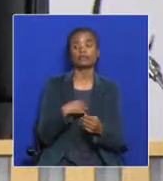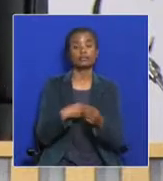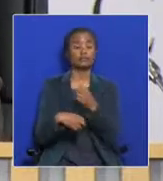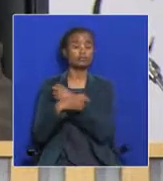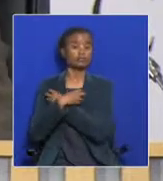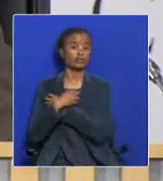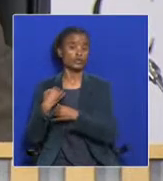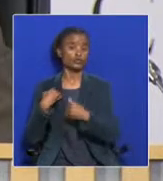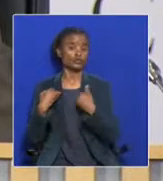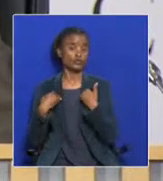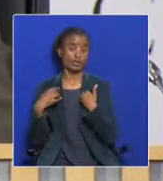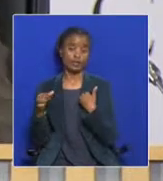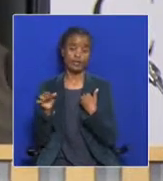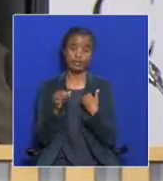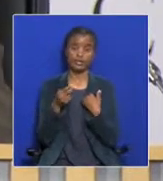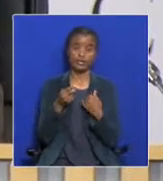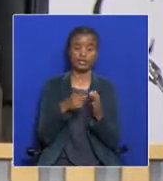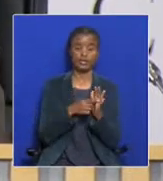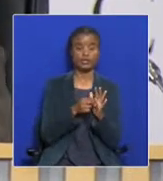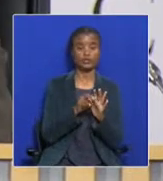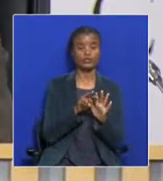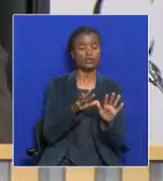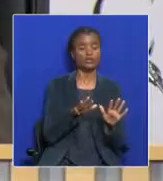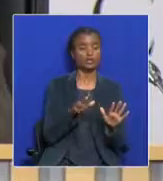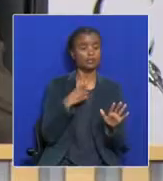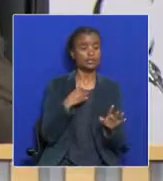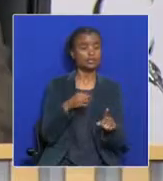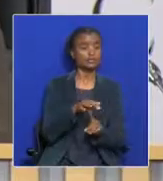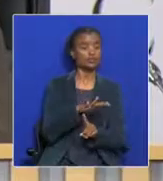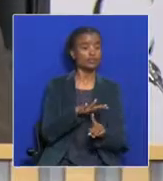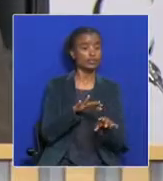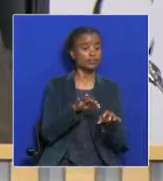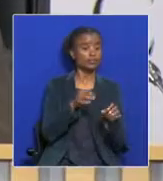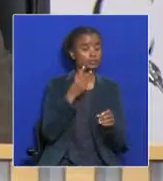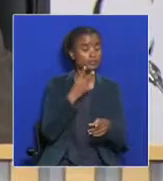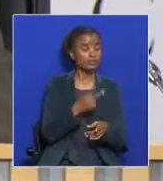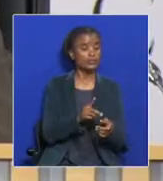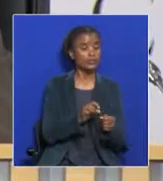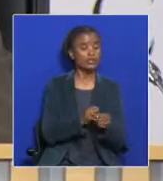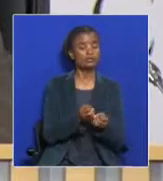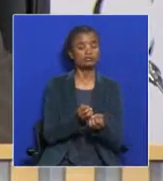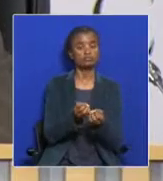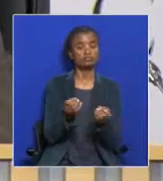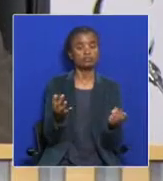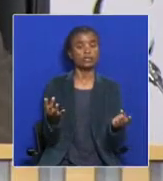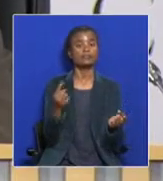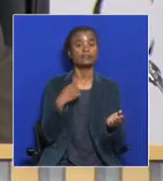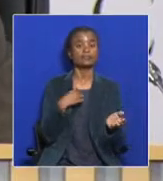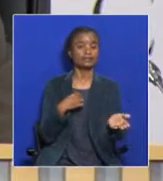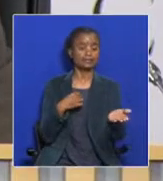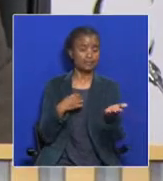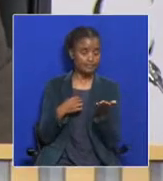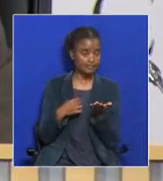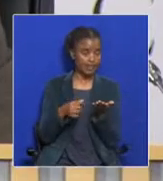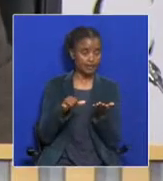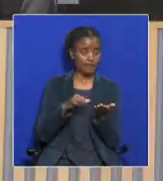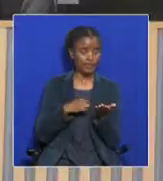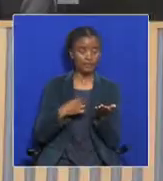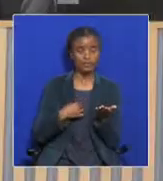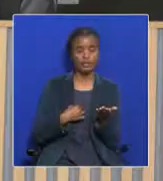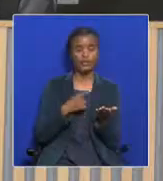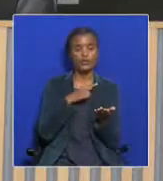now I find the situation that they're redistributing it, and this comes to me because I was actively involved in it.